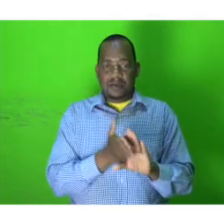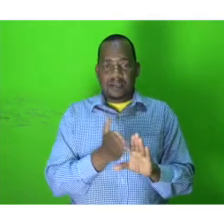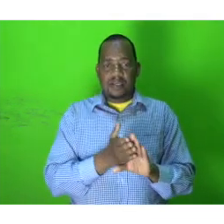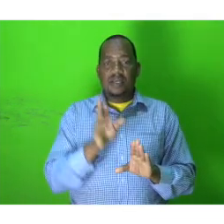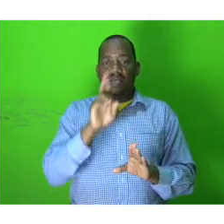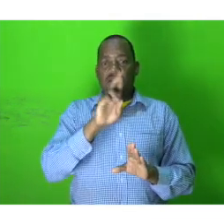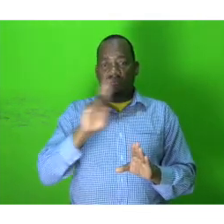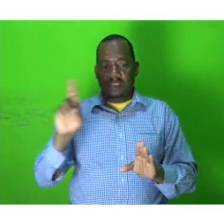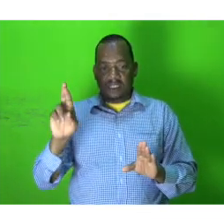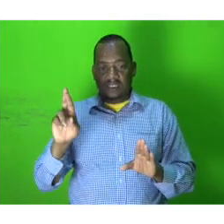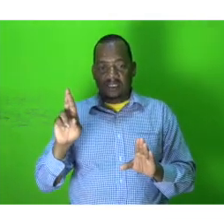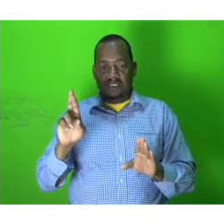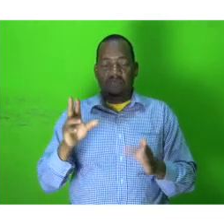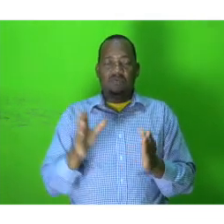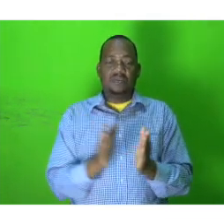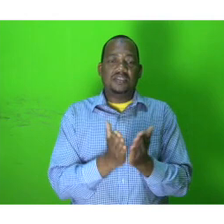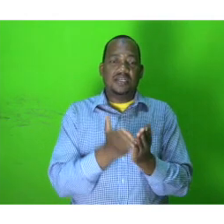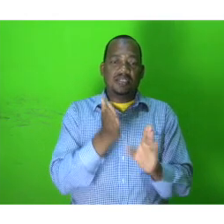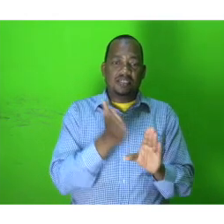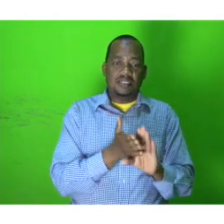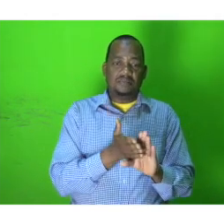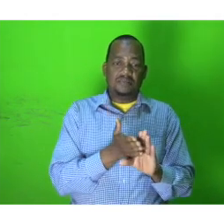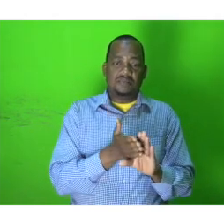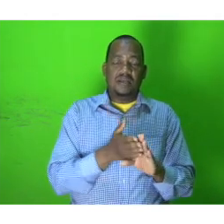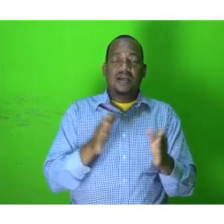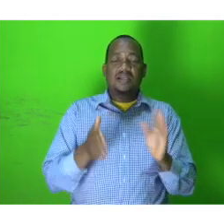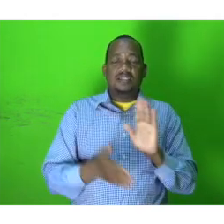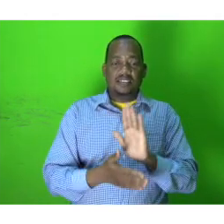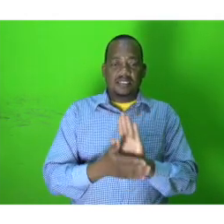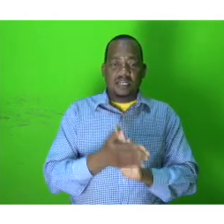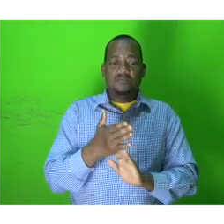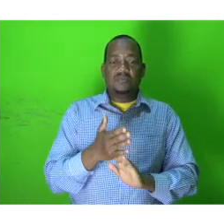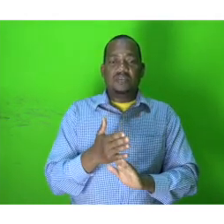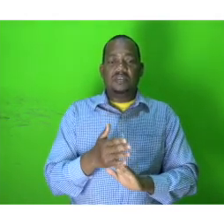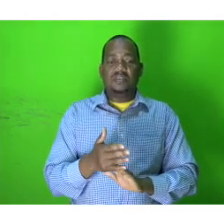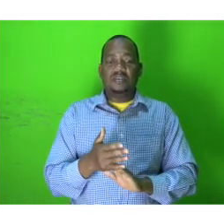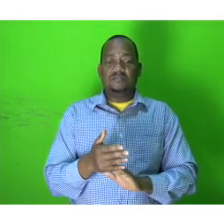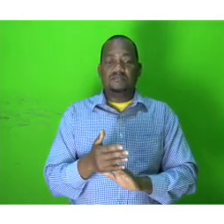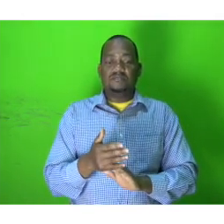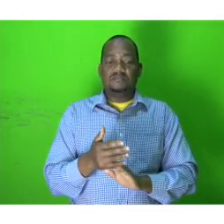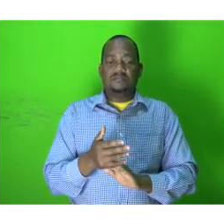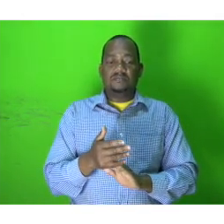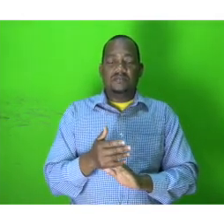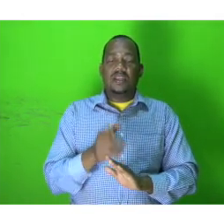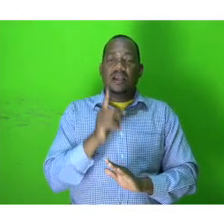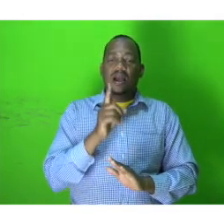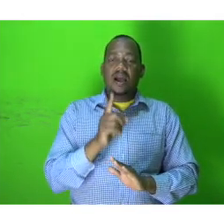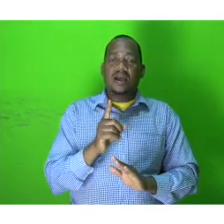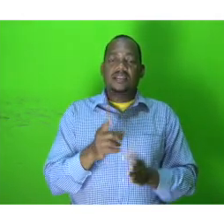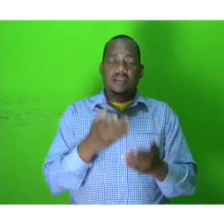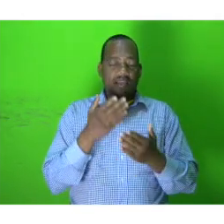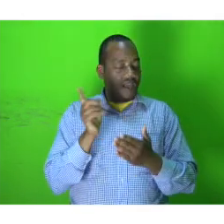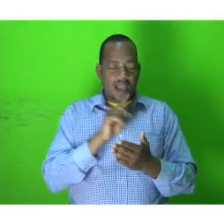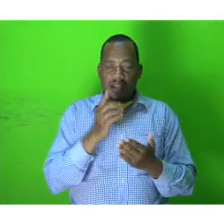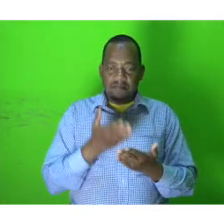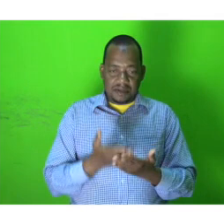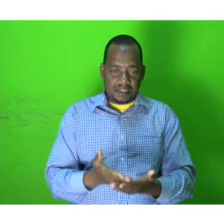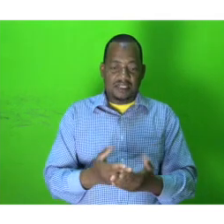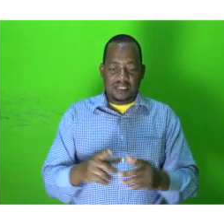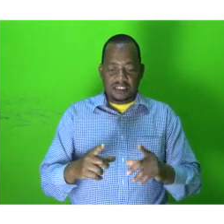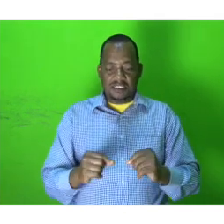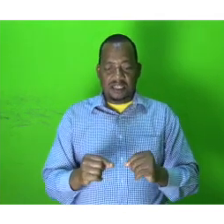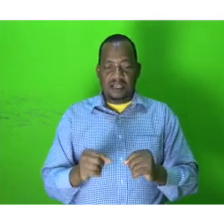statement with adjusted cash book. Start with the balance per adjusted cash book. Add unpresented